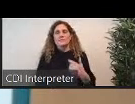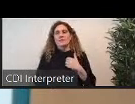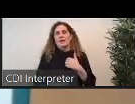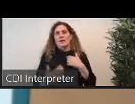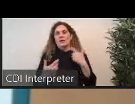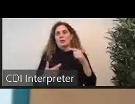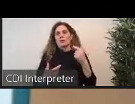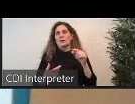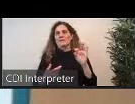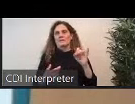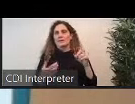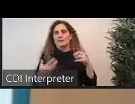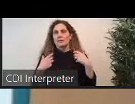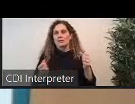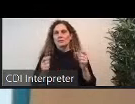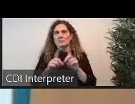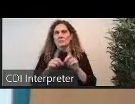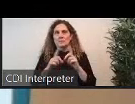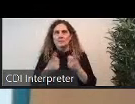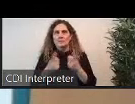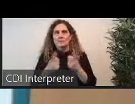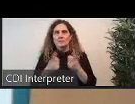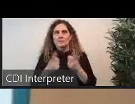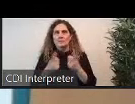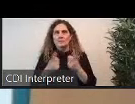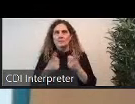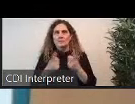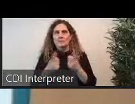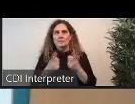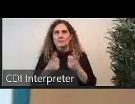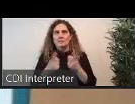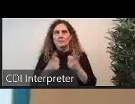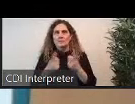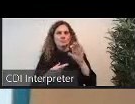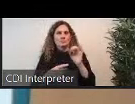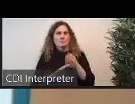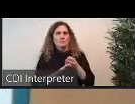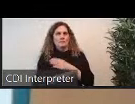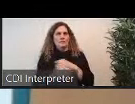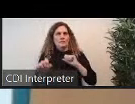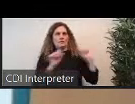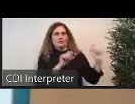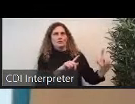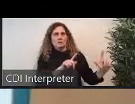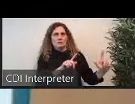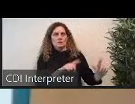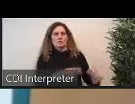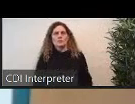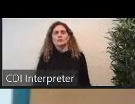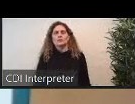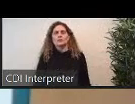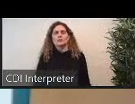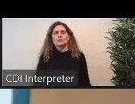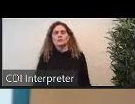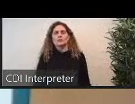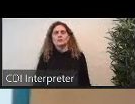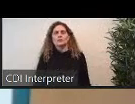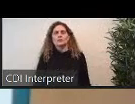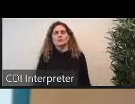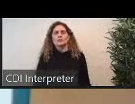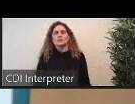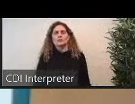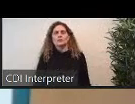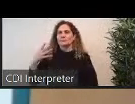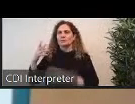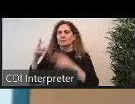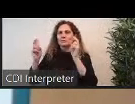talk, before we get into the data, I wanted to talk about a couple of the overarching themes. And the themes that I have to talk about today, you've heard from other